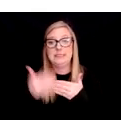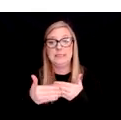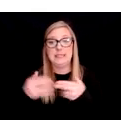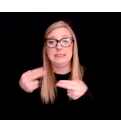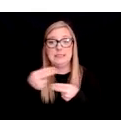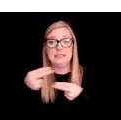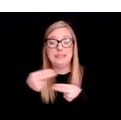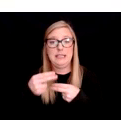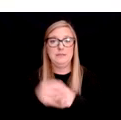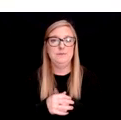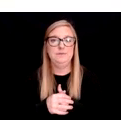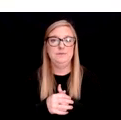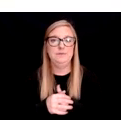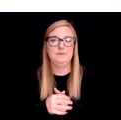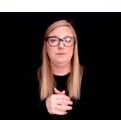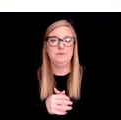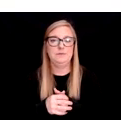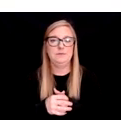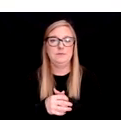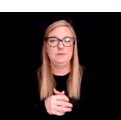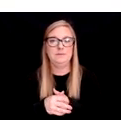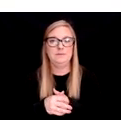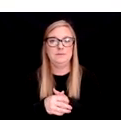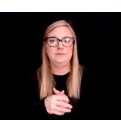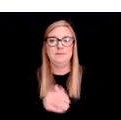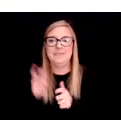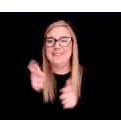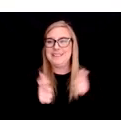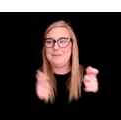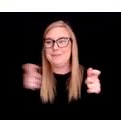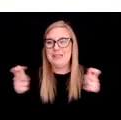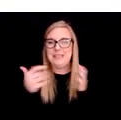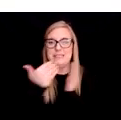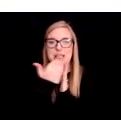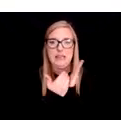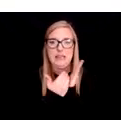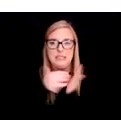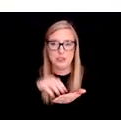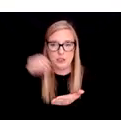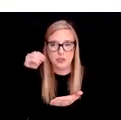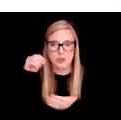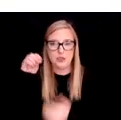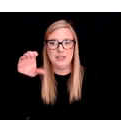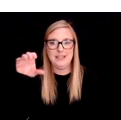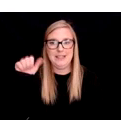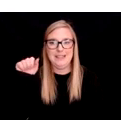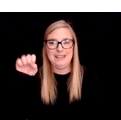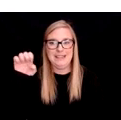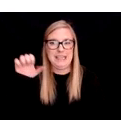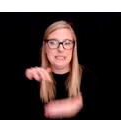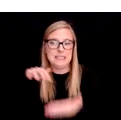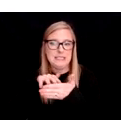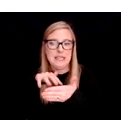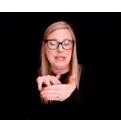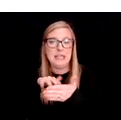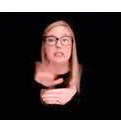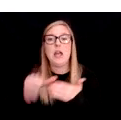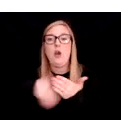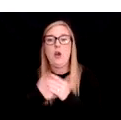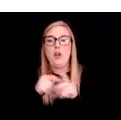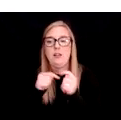here. So the biggest lessons learned in this case study is that all team members should